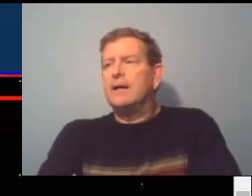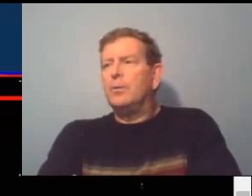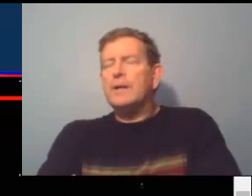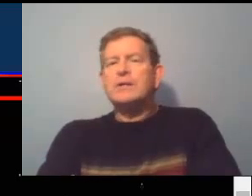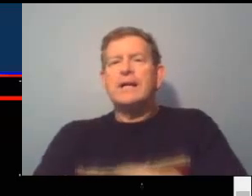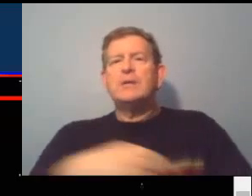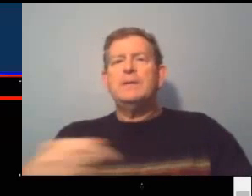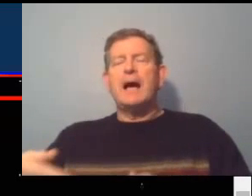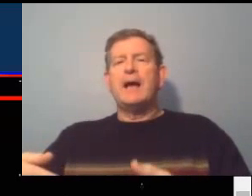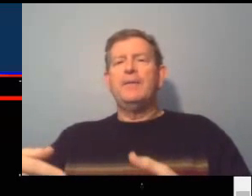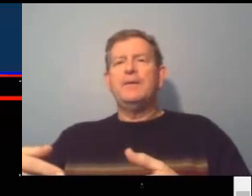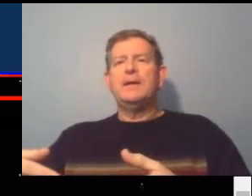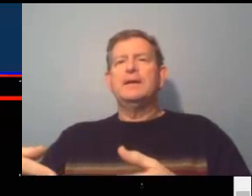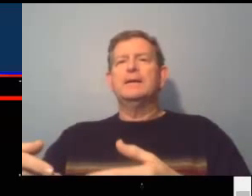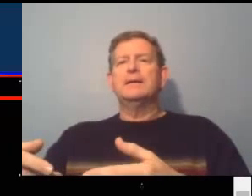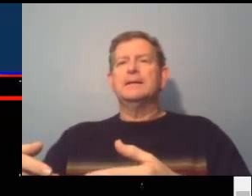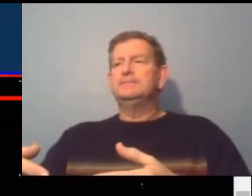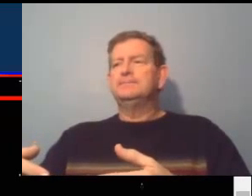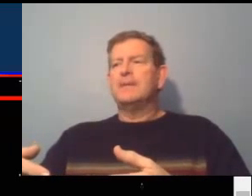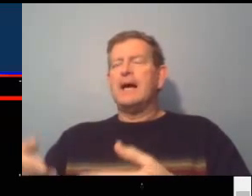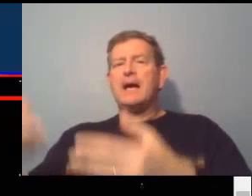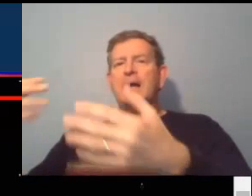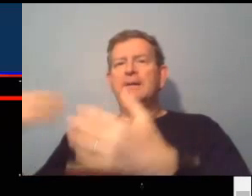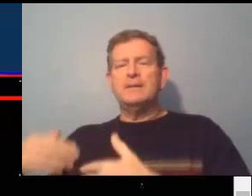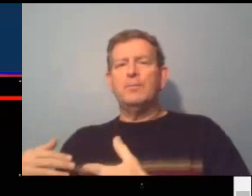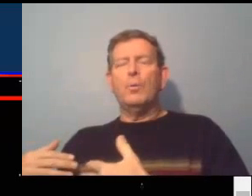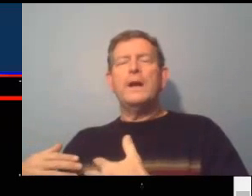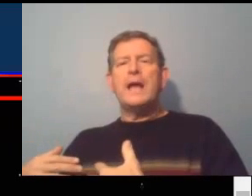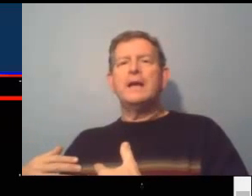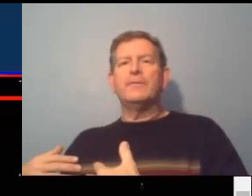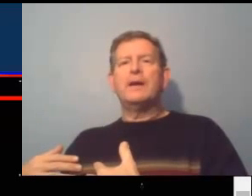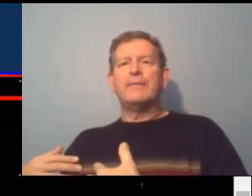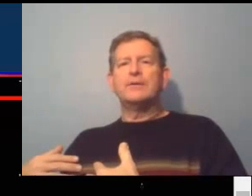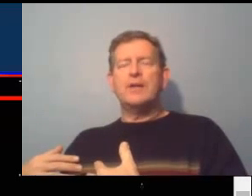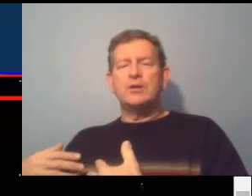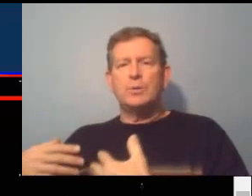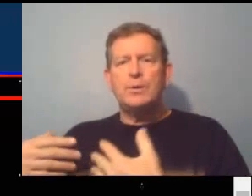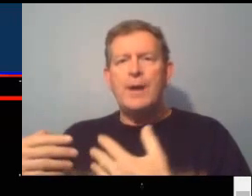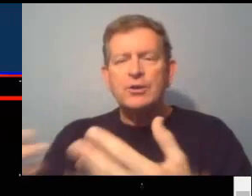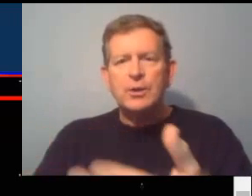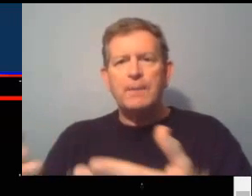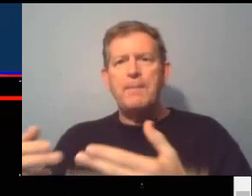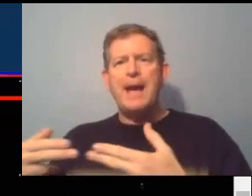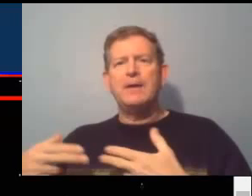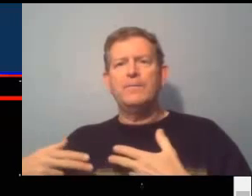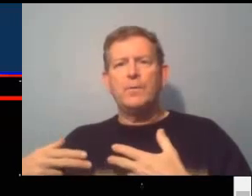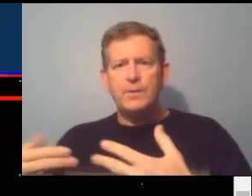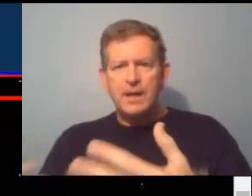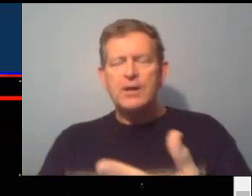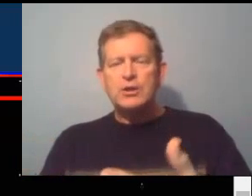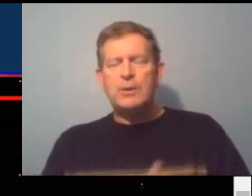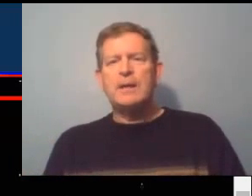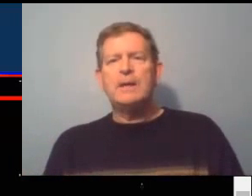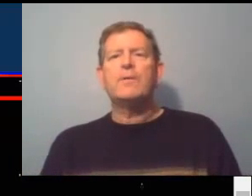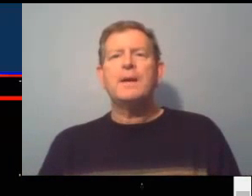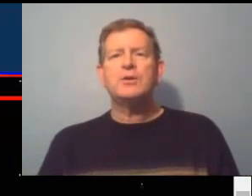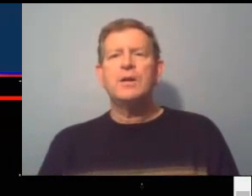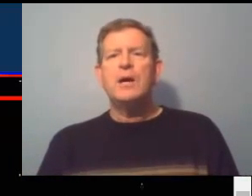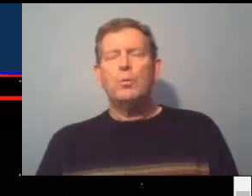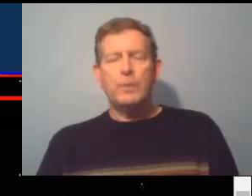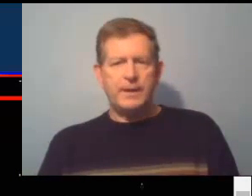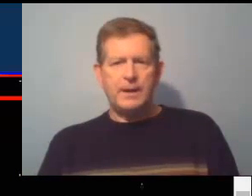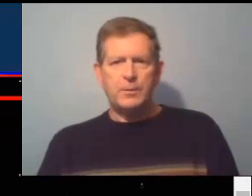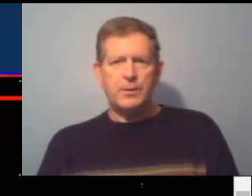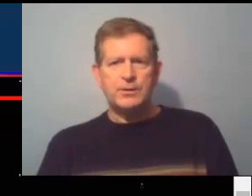simulates what it's like to be on the one end of a conversation when you're actually going back and forth, sharing